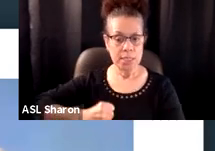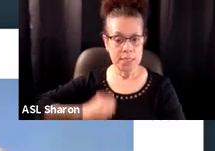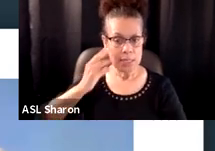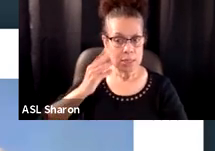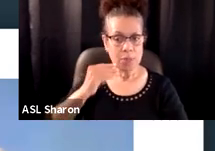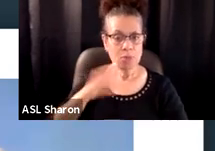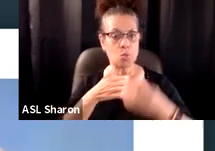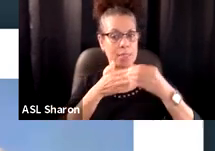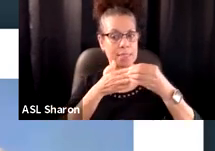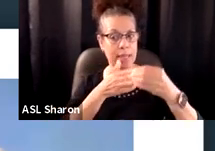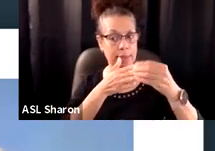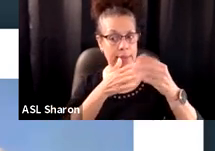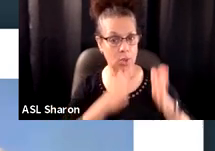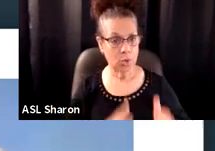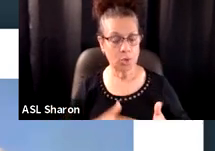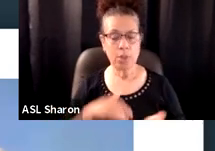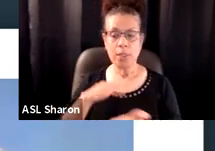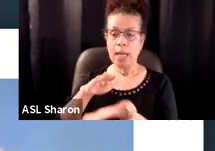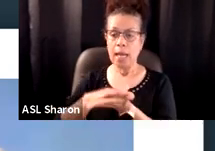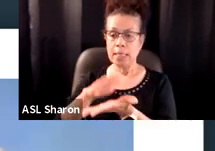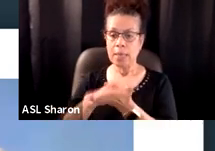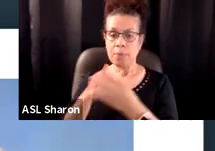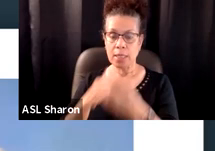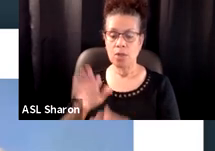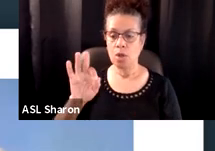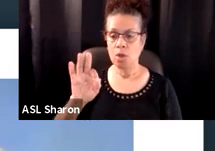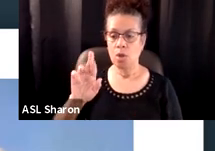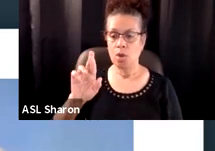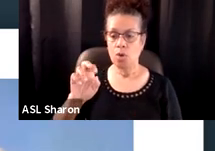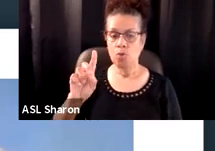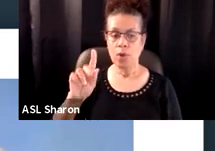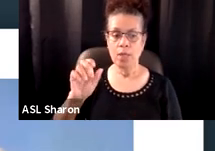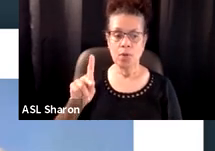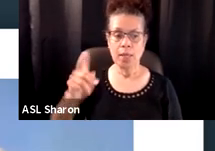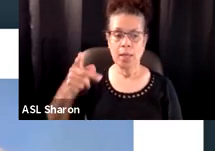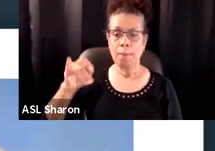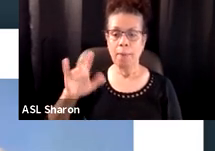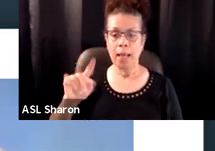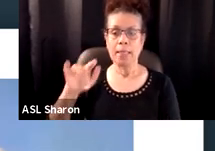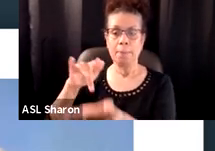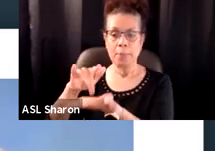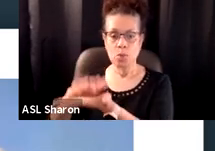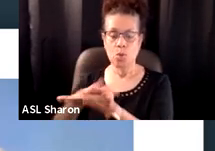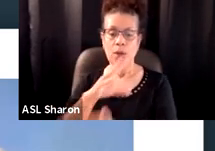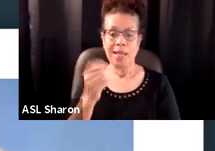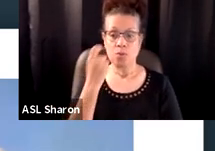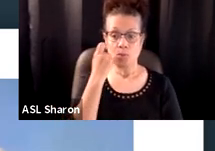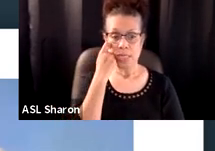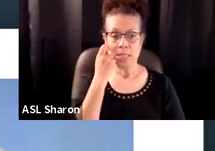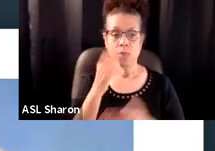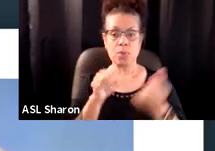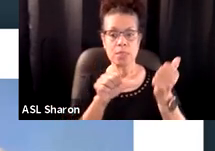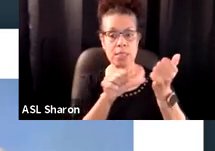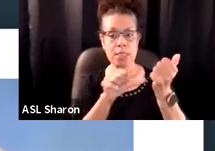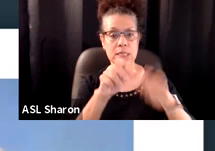leadership roles he was an academy leader at the frederick pilot middle school and most recently he served as the assistant